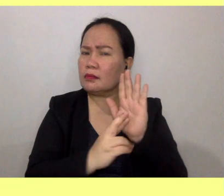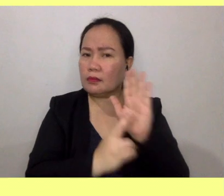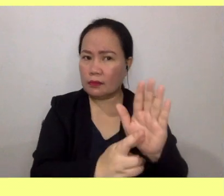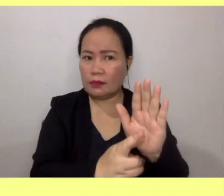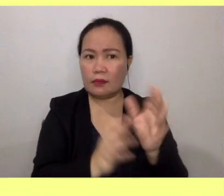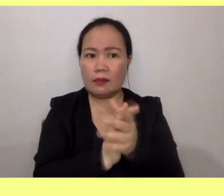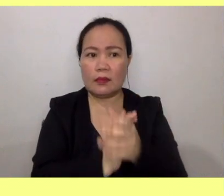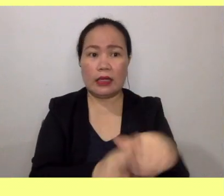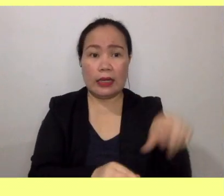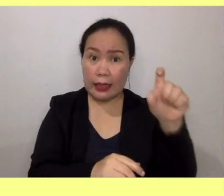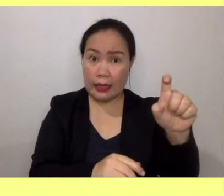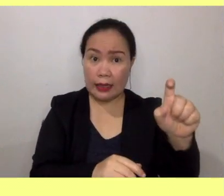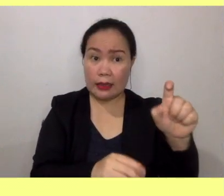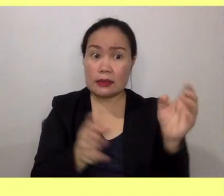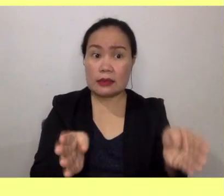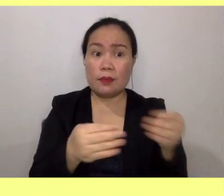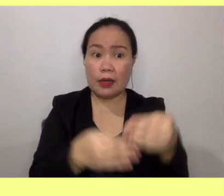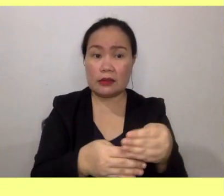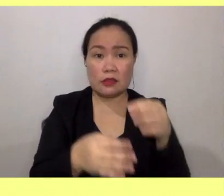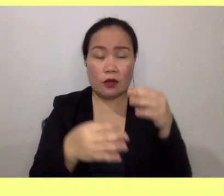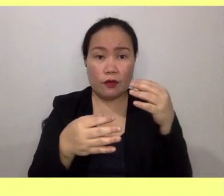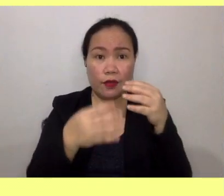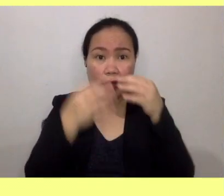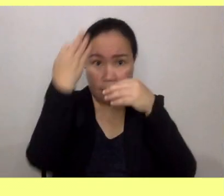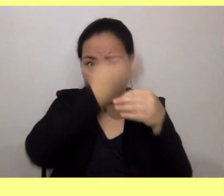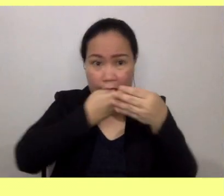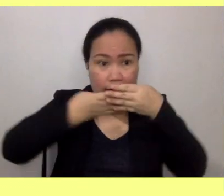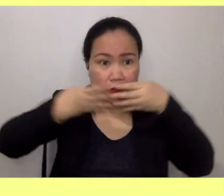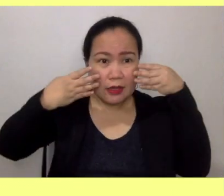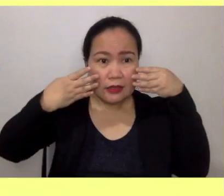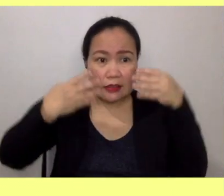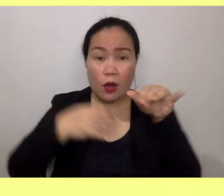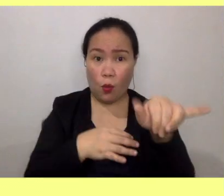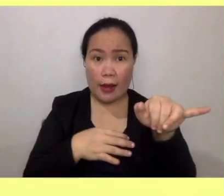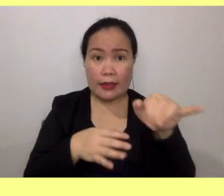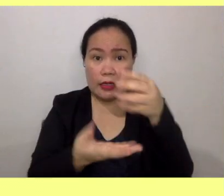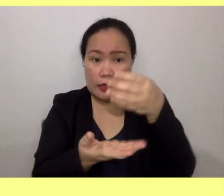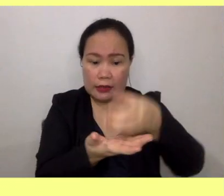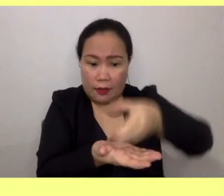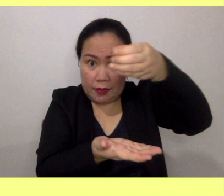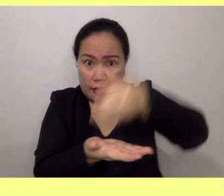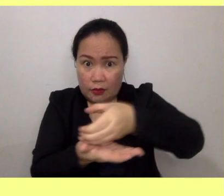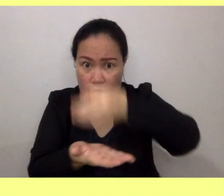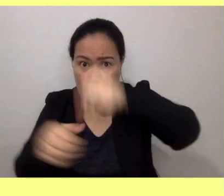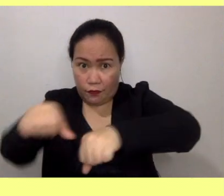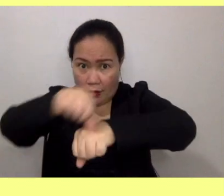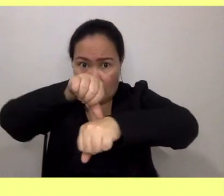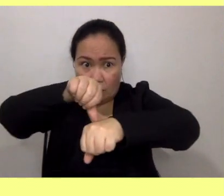Now, ano ang representation natin? Yung X natin, that is the boxes of face mask. Yung Y